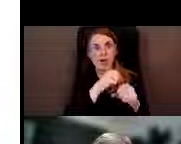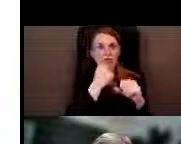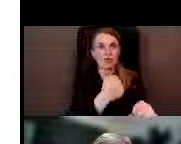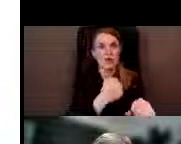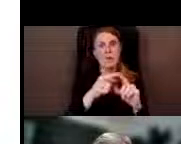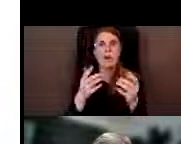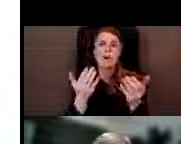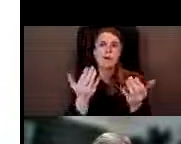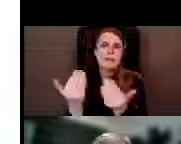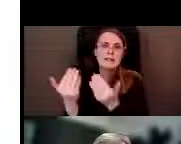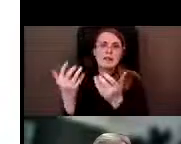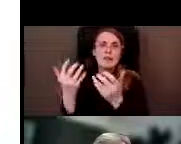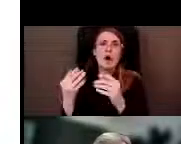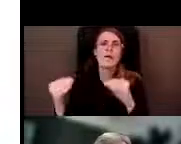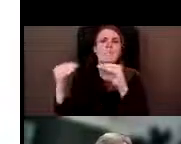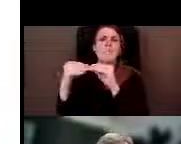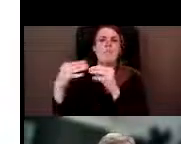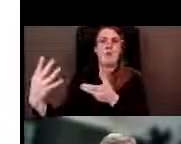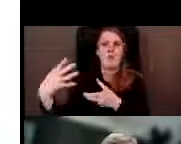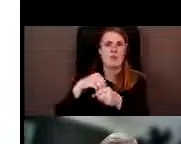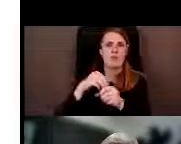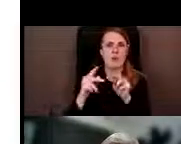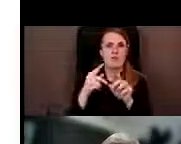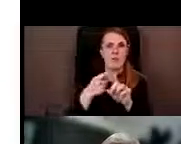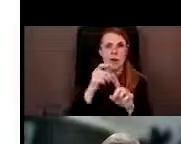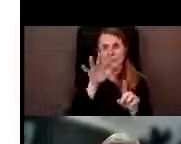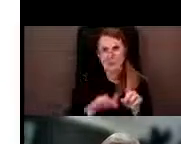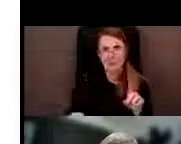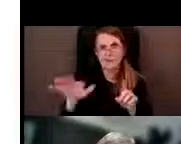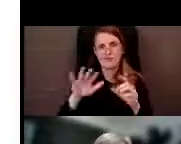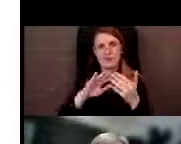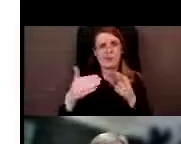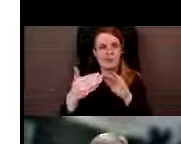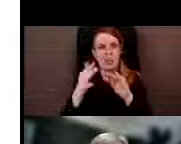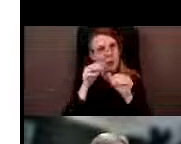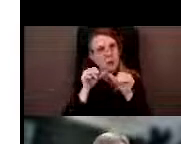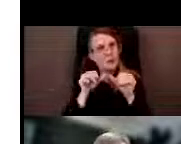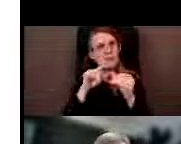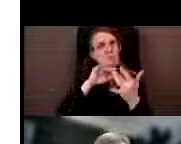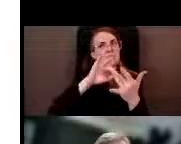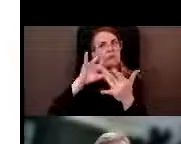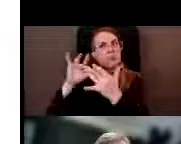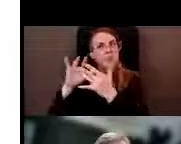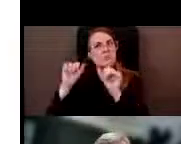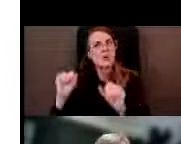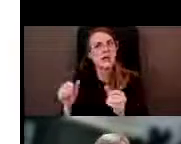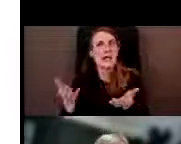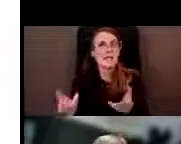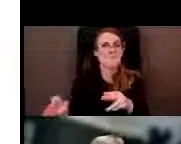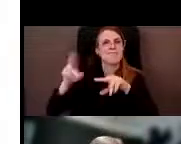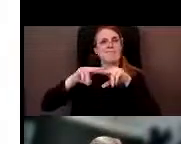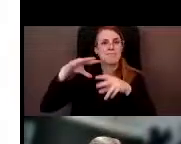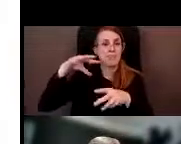from throughout the city, and we'll continue to reach out to everyone to further increase participation.